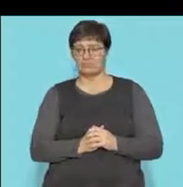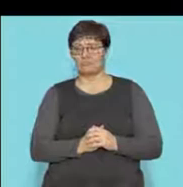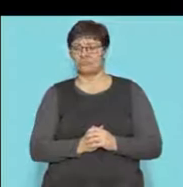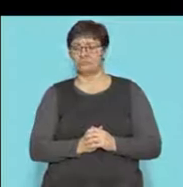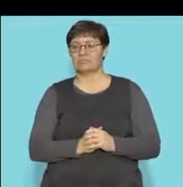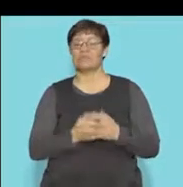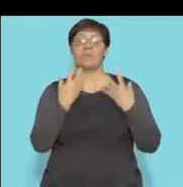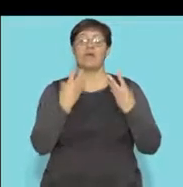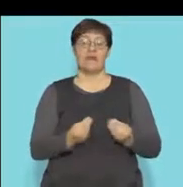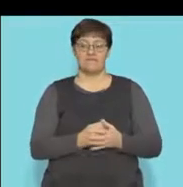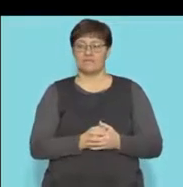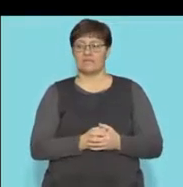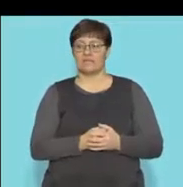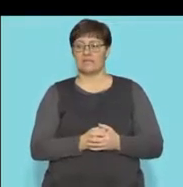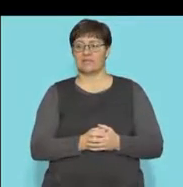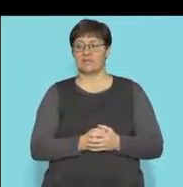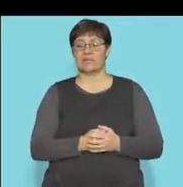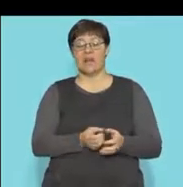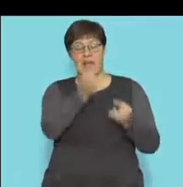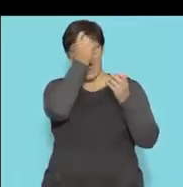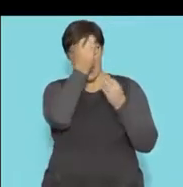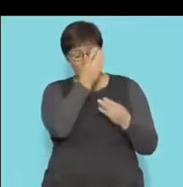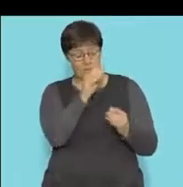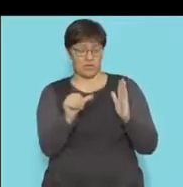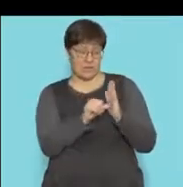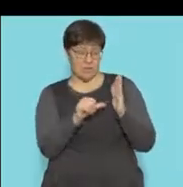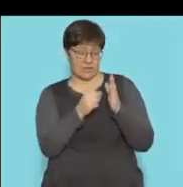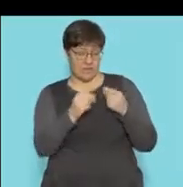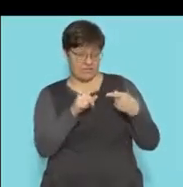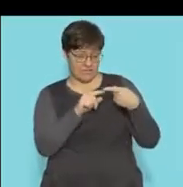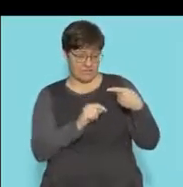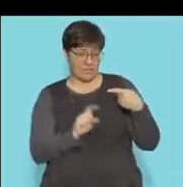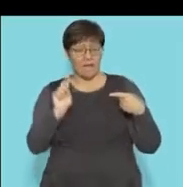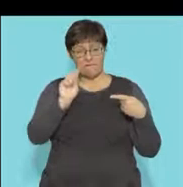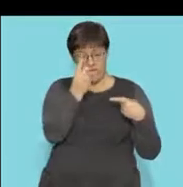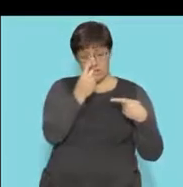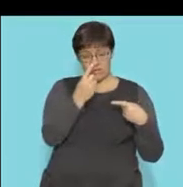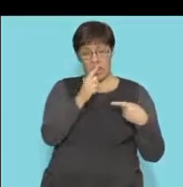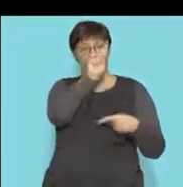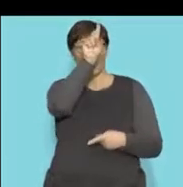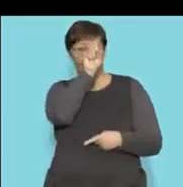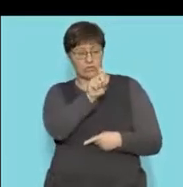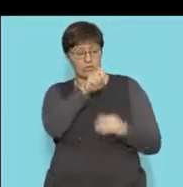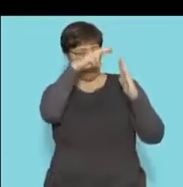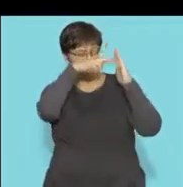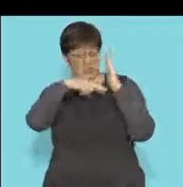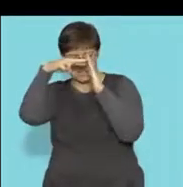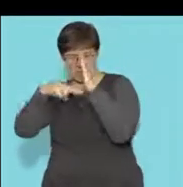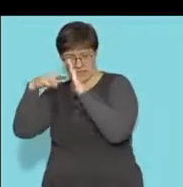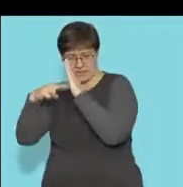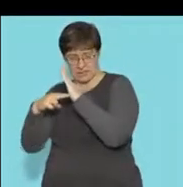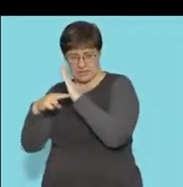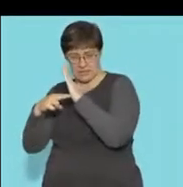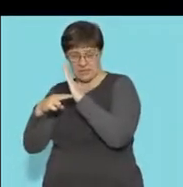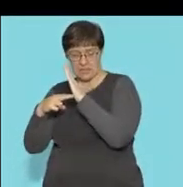So here I have important information. You have to read the question and try and